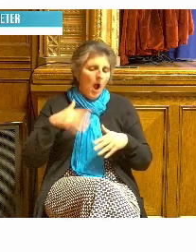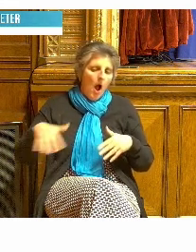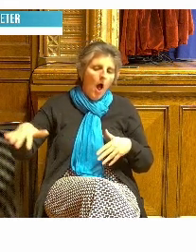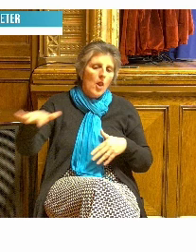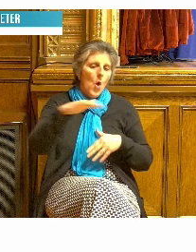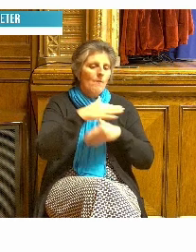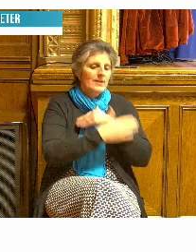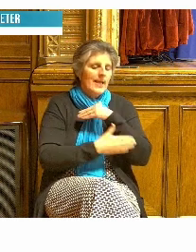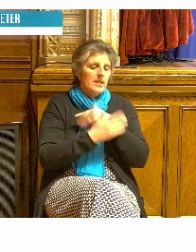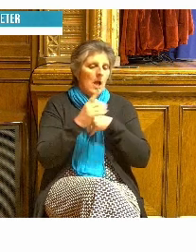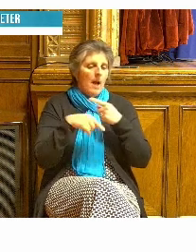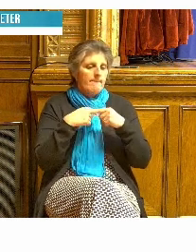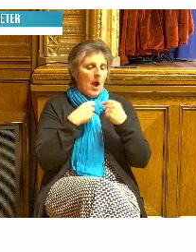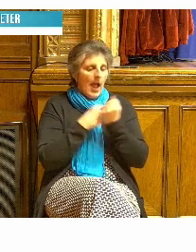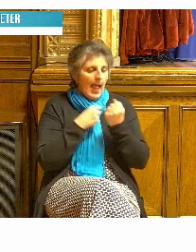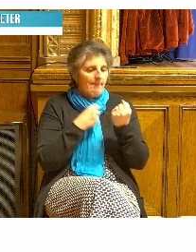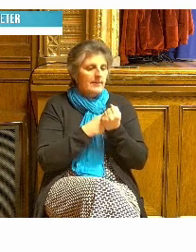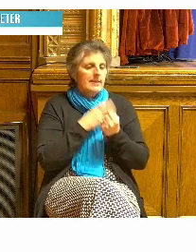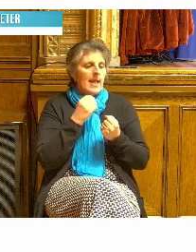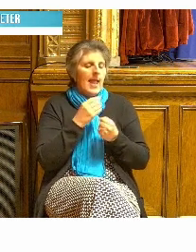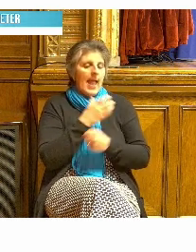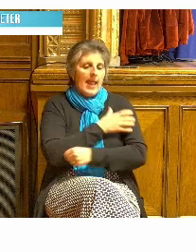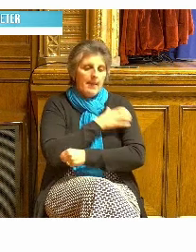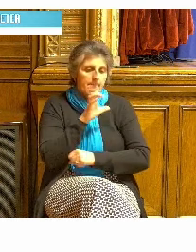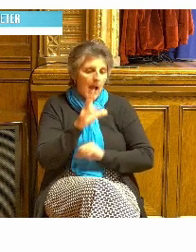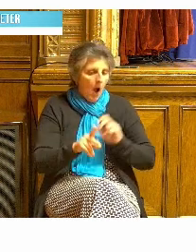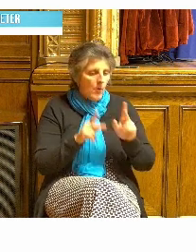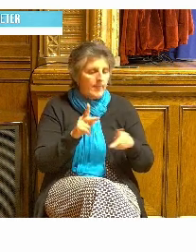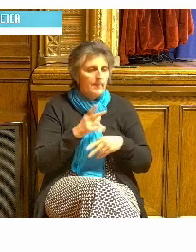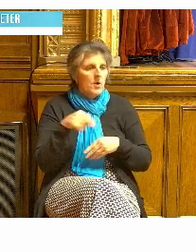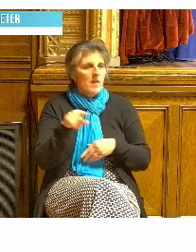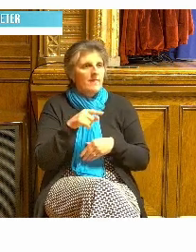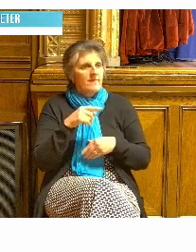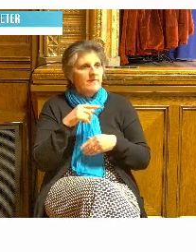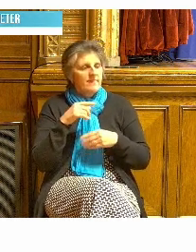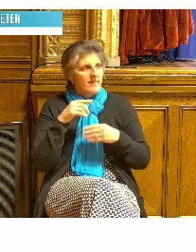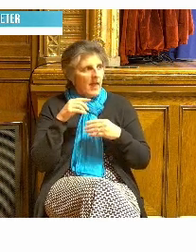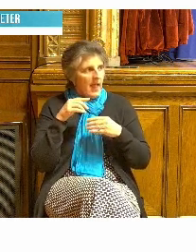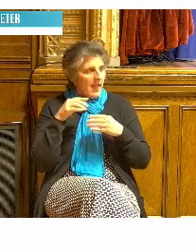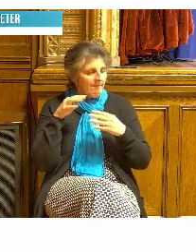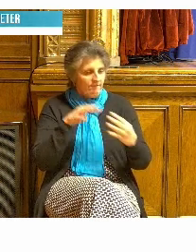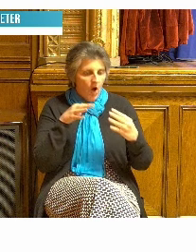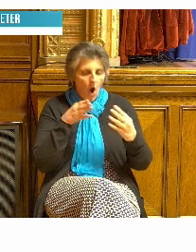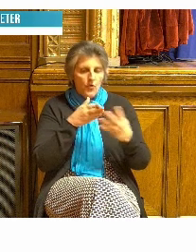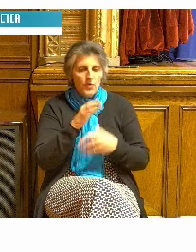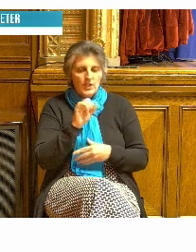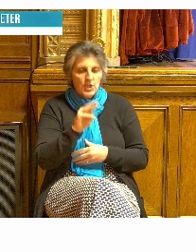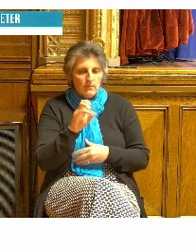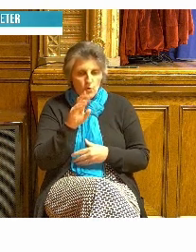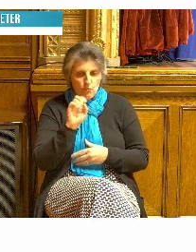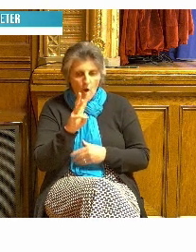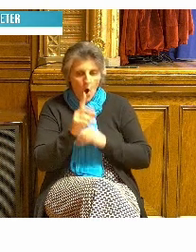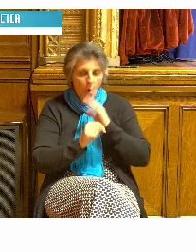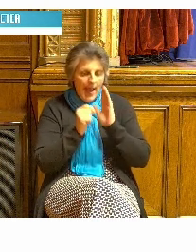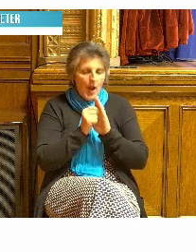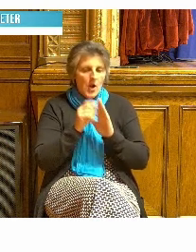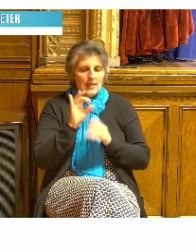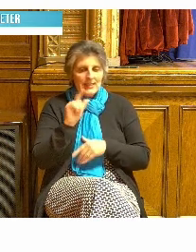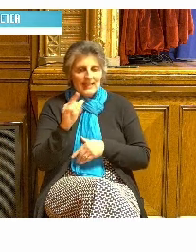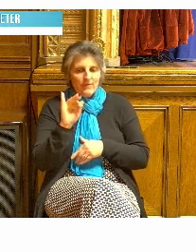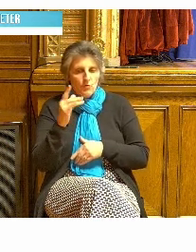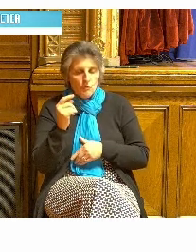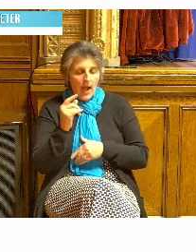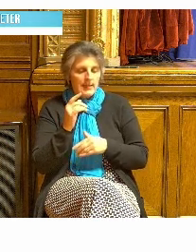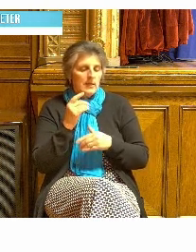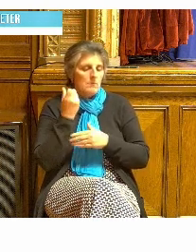about advocacy and empowering people. They fought through the Jim Crow era and the civil rights movement, and this is, as far